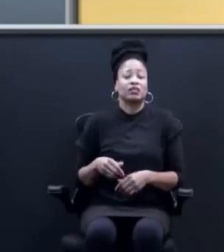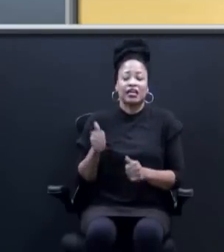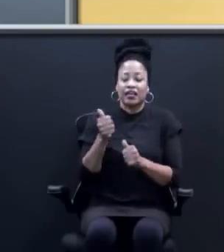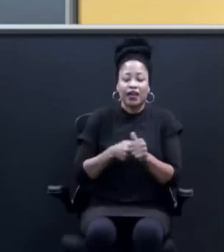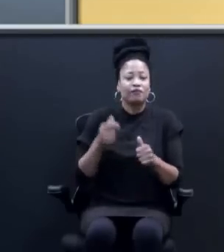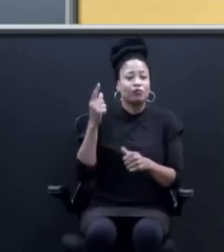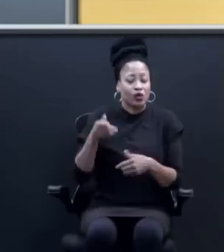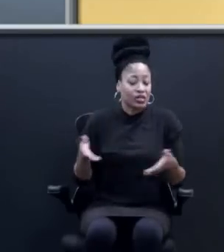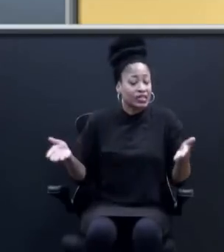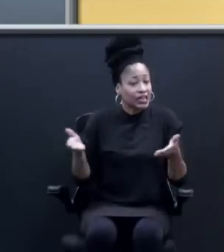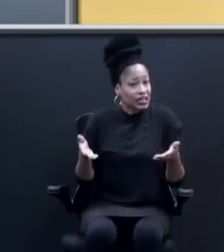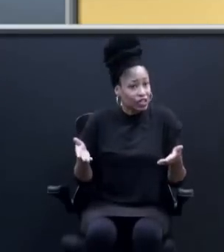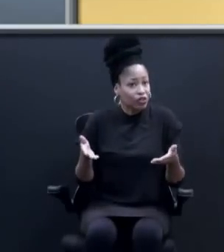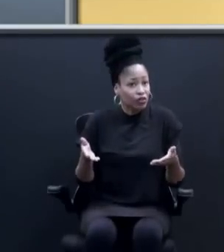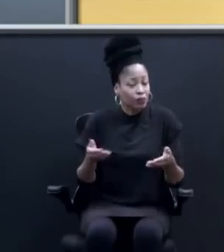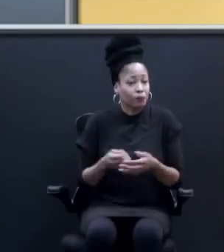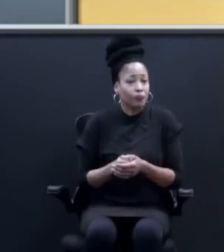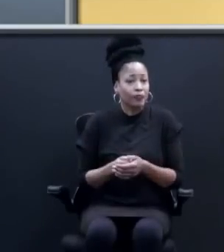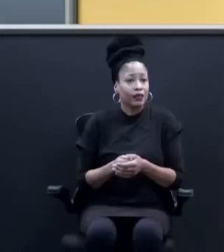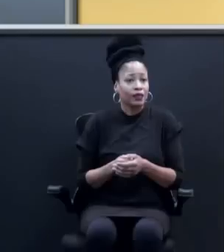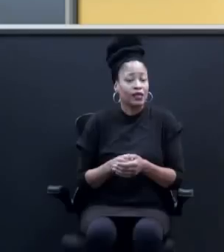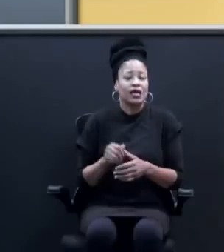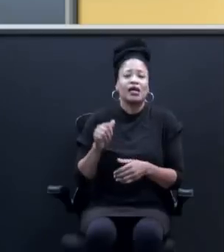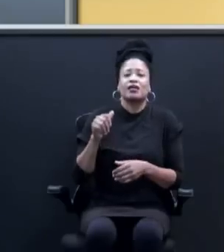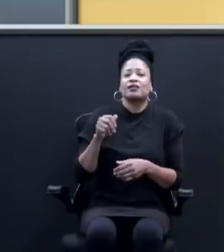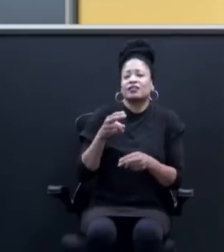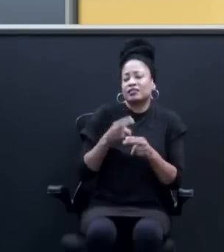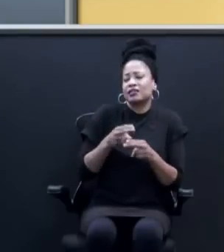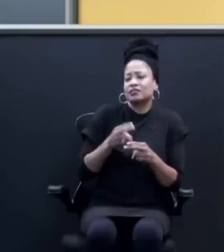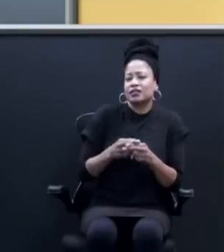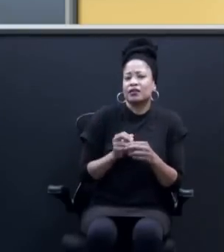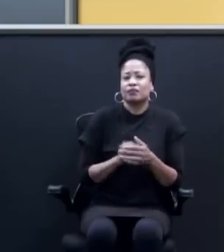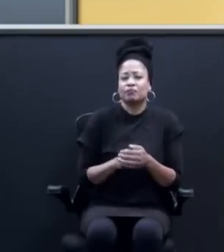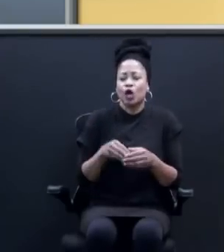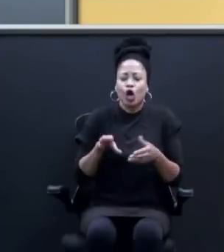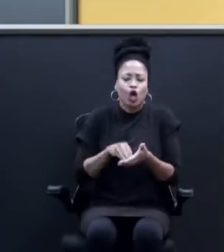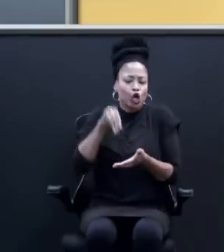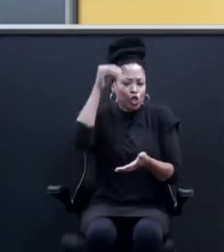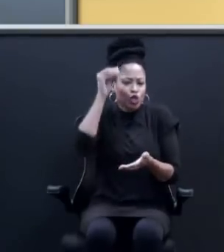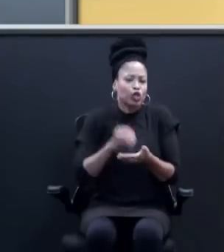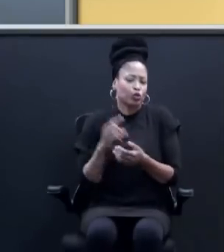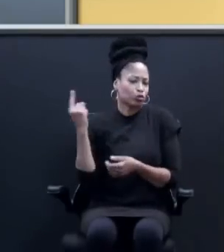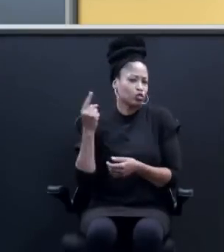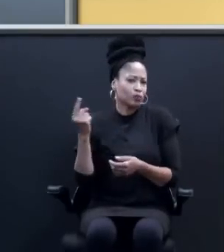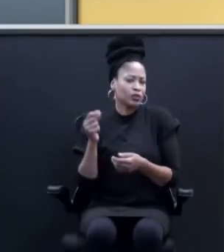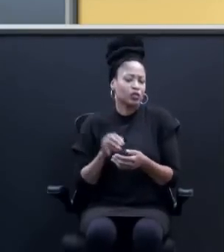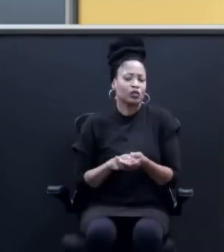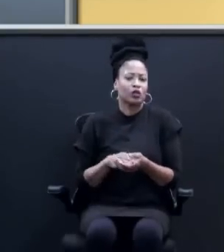way to learning something. So when somebody said, my mama's in heaven, you say, is Christ here?